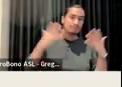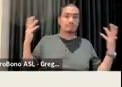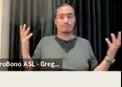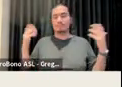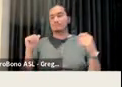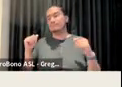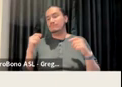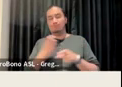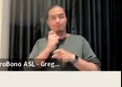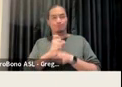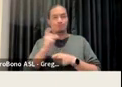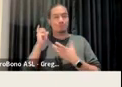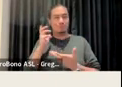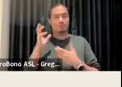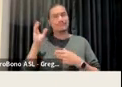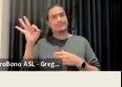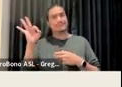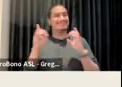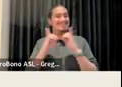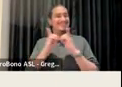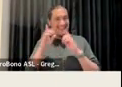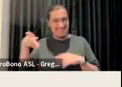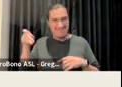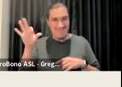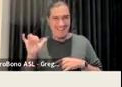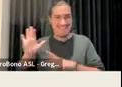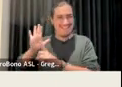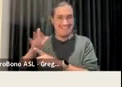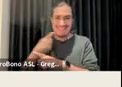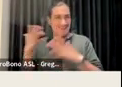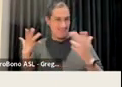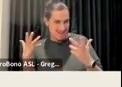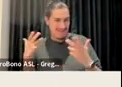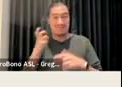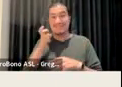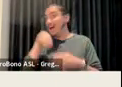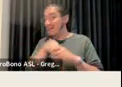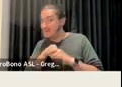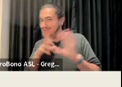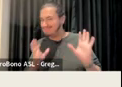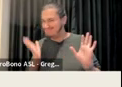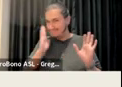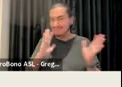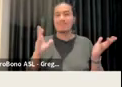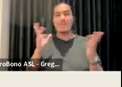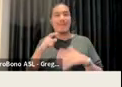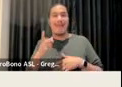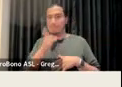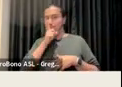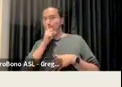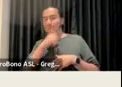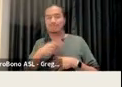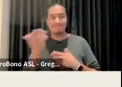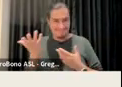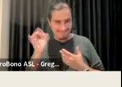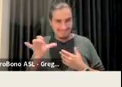A joke that I like to say is, like, if this was a dating profile, what's on their dating profile? What's not on their dating profile? What are they leaving off? And then